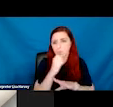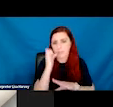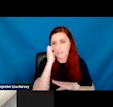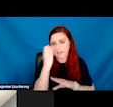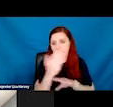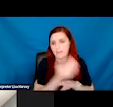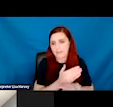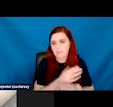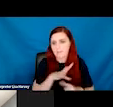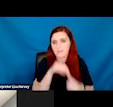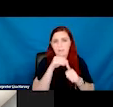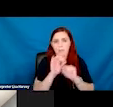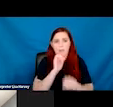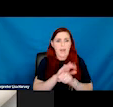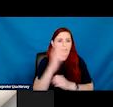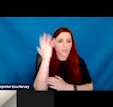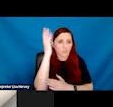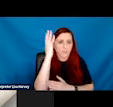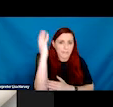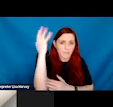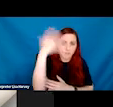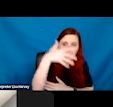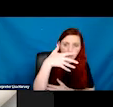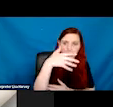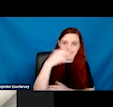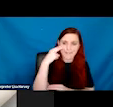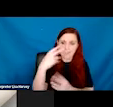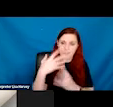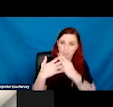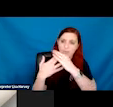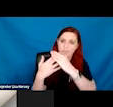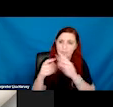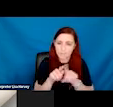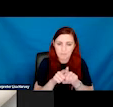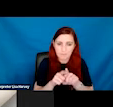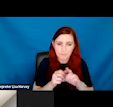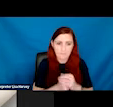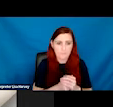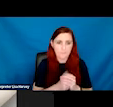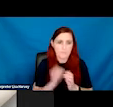with things like branches of trees that need to be maintained, etc. Could I have the next slide, please?